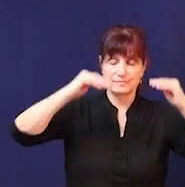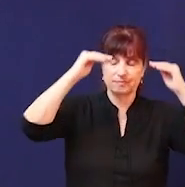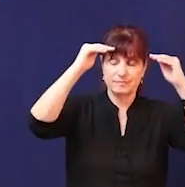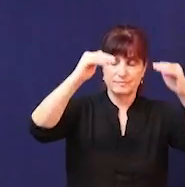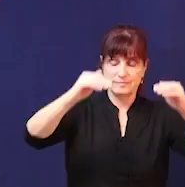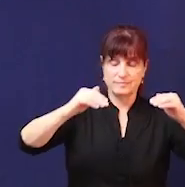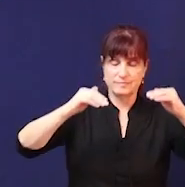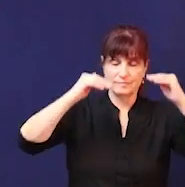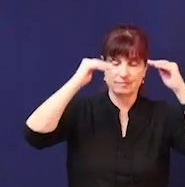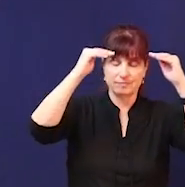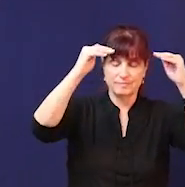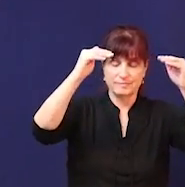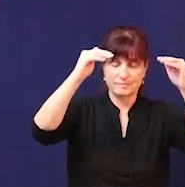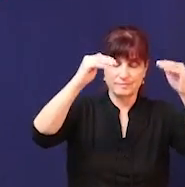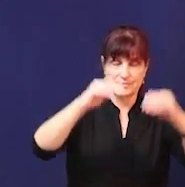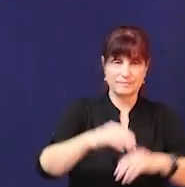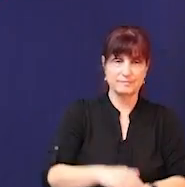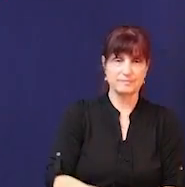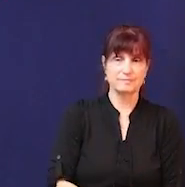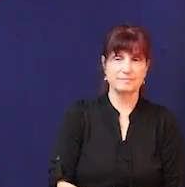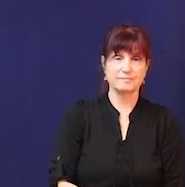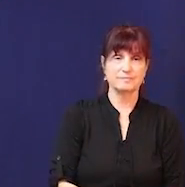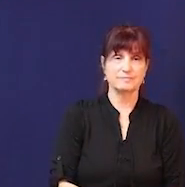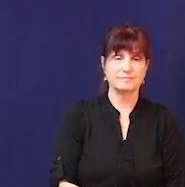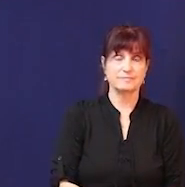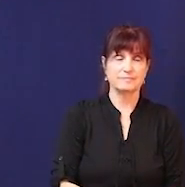Hosanna in the